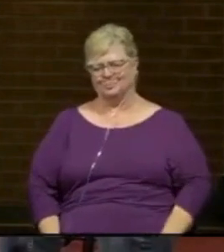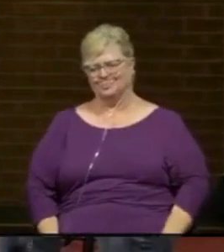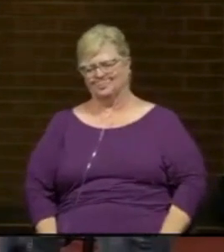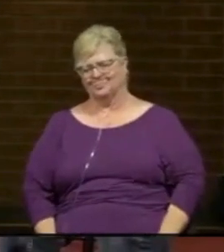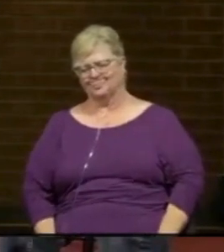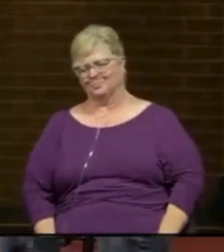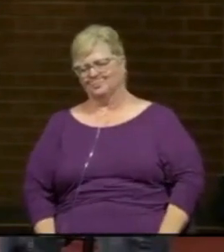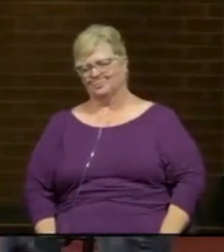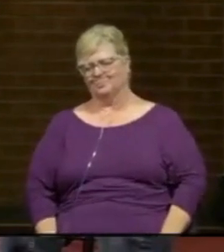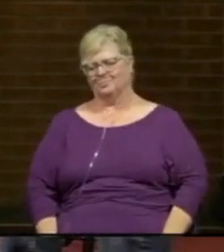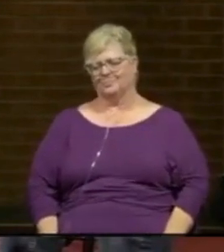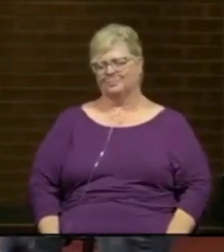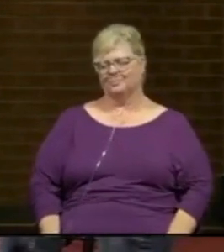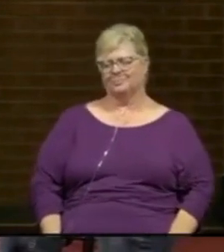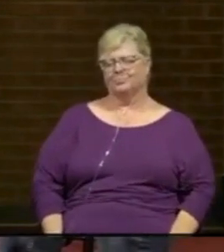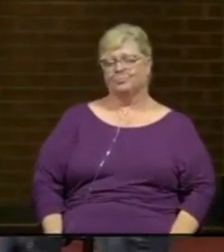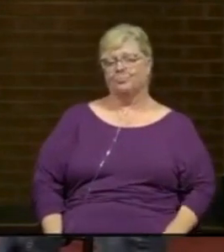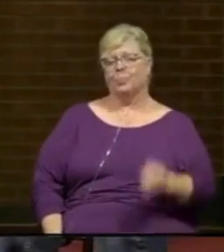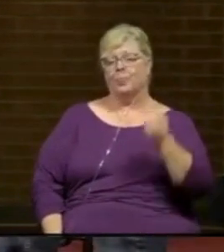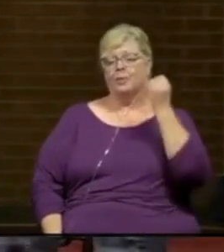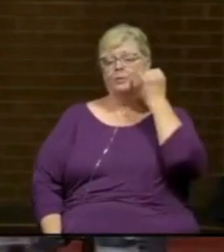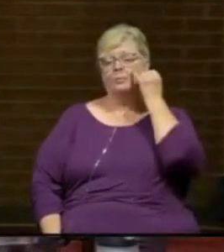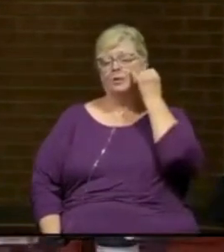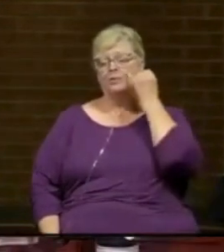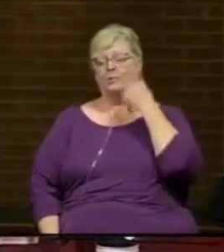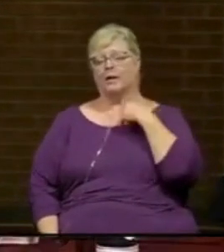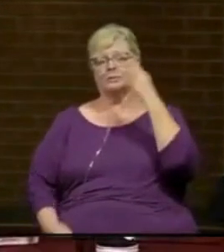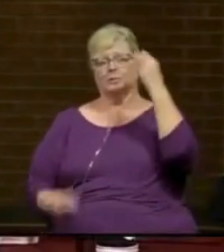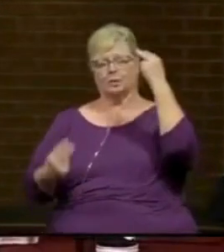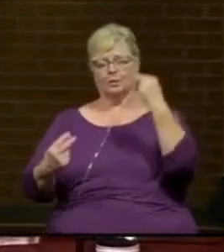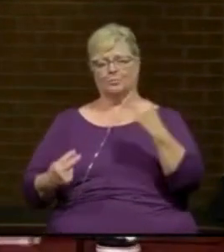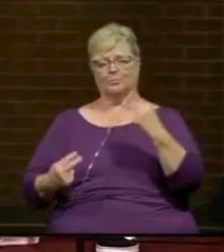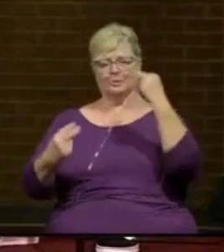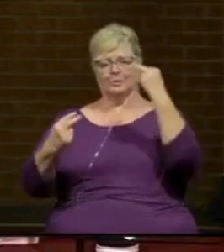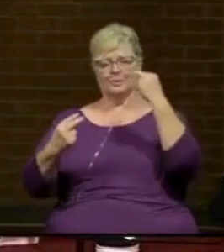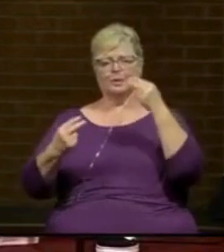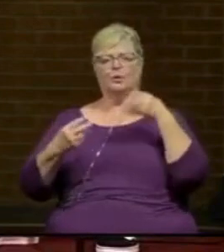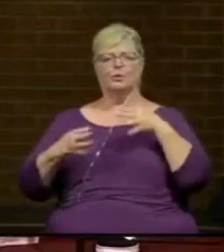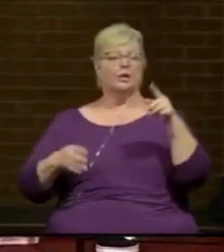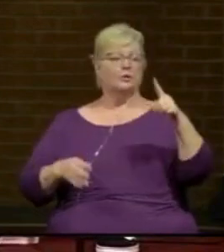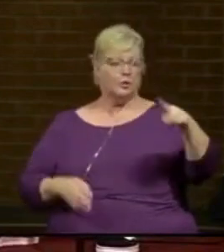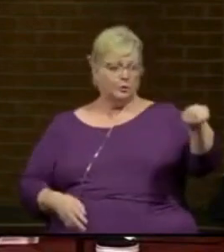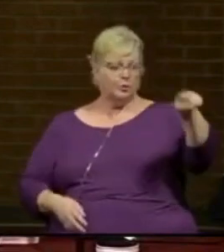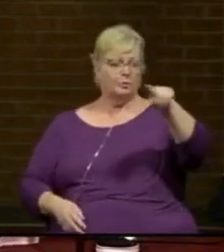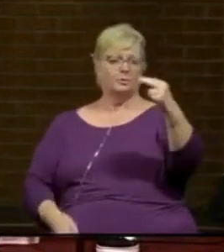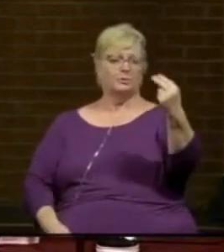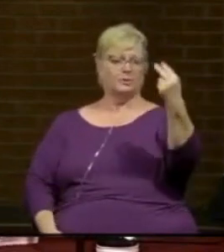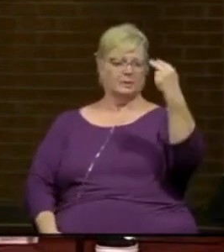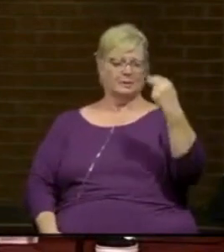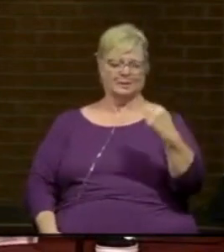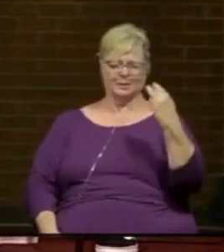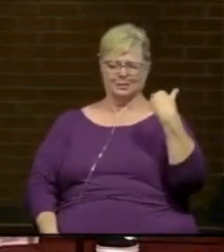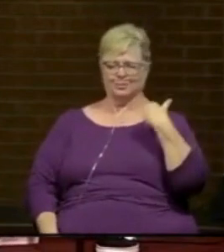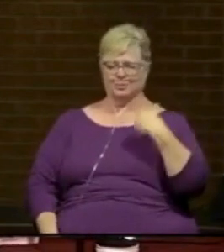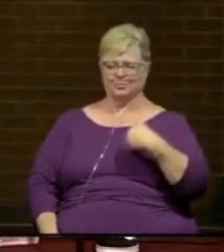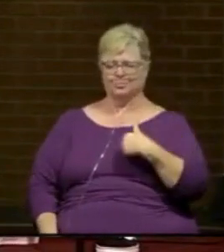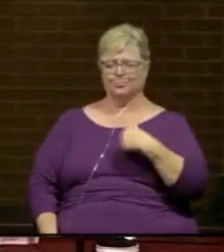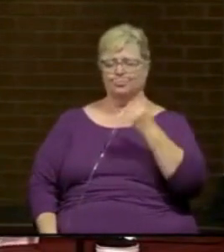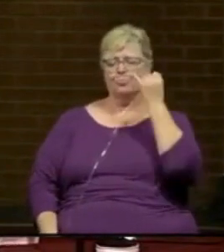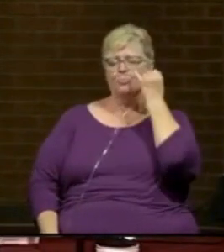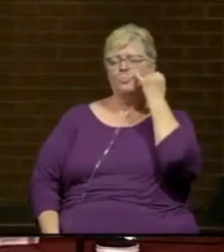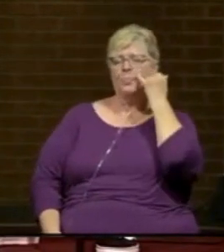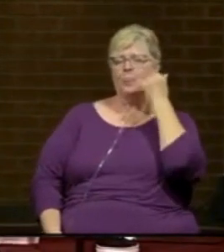head. What if I saw me the way that you see me? What if